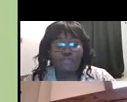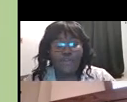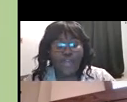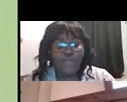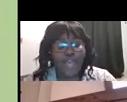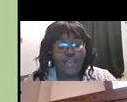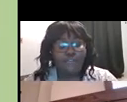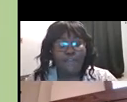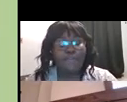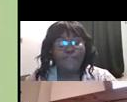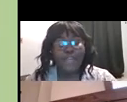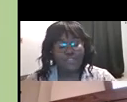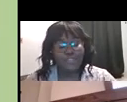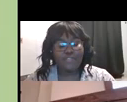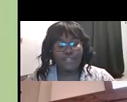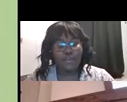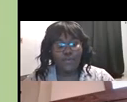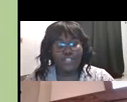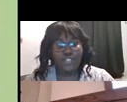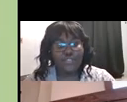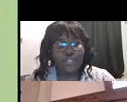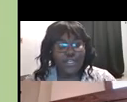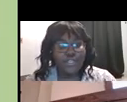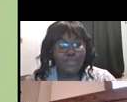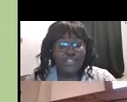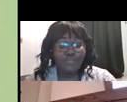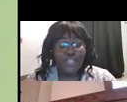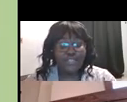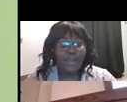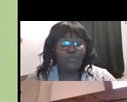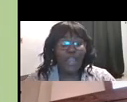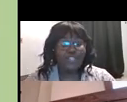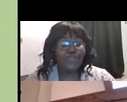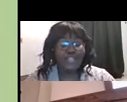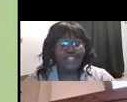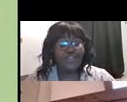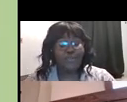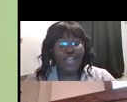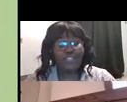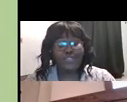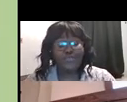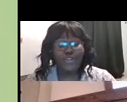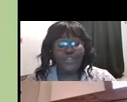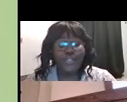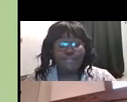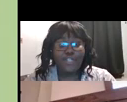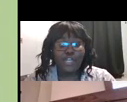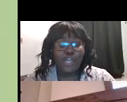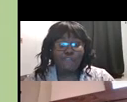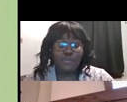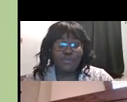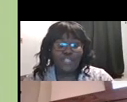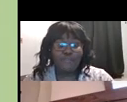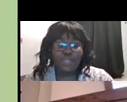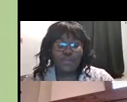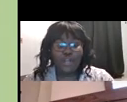results, we found out that from the food pantry specific questions, the biggest complaints about riding transit to go to pantries were feeling